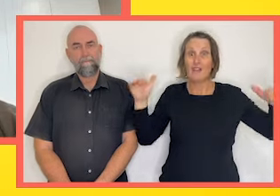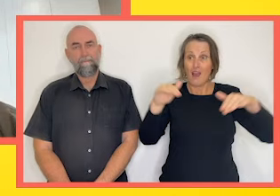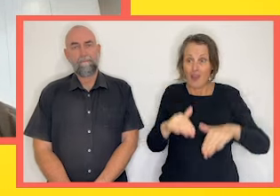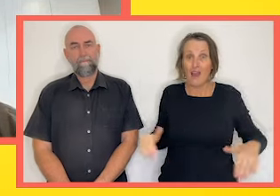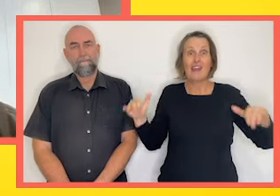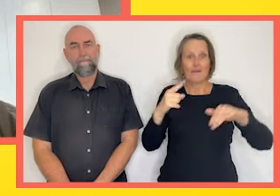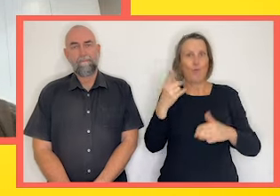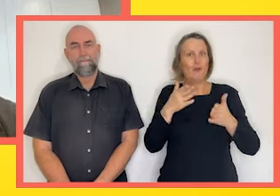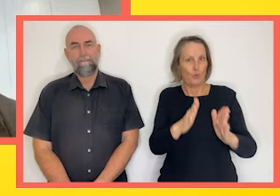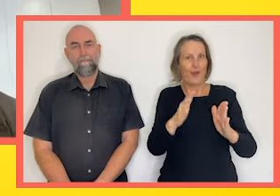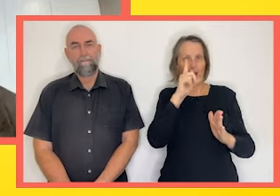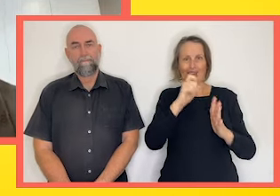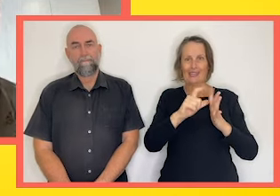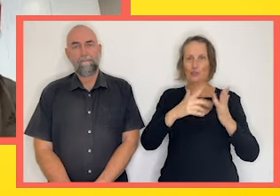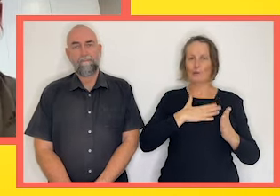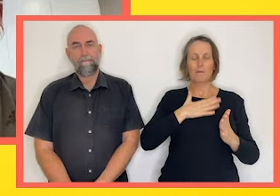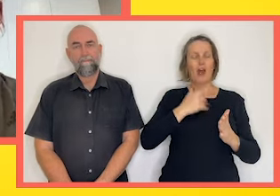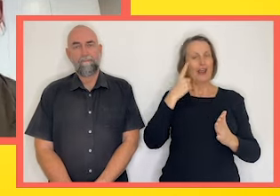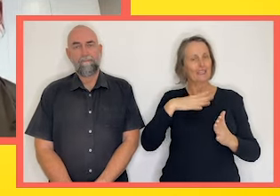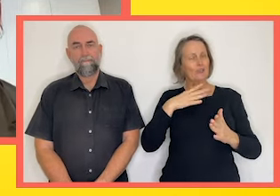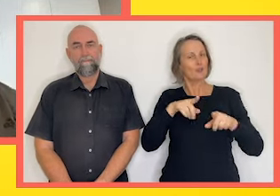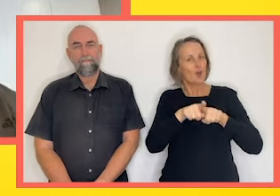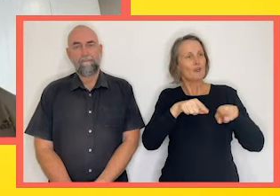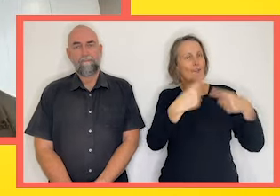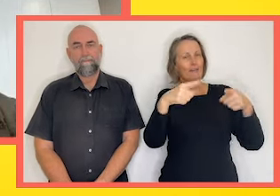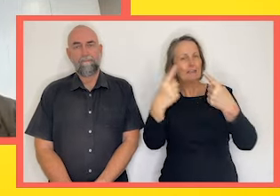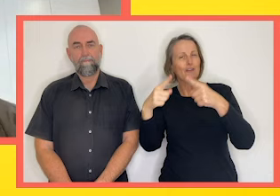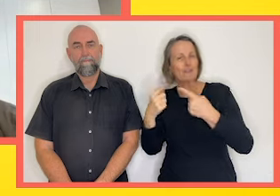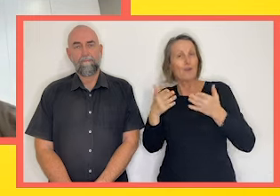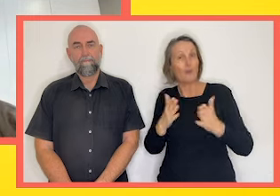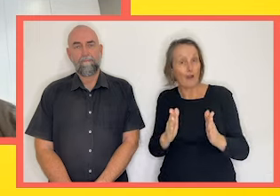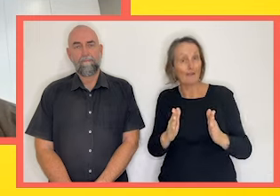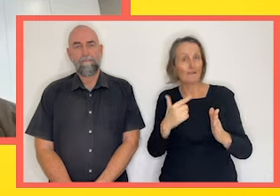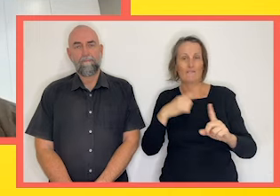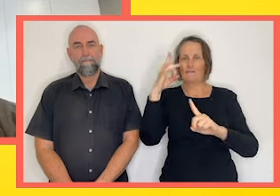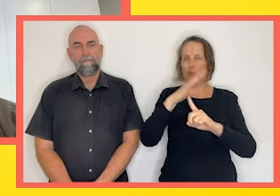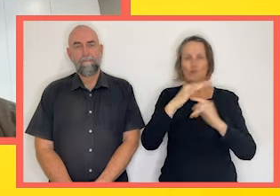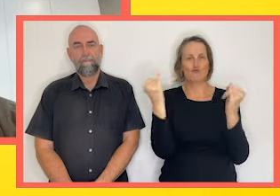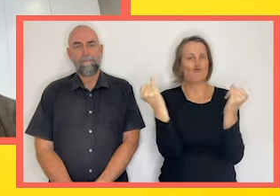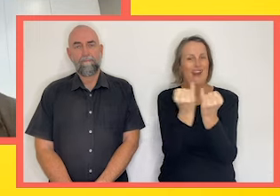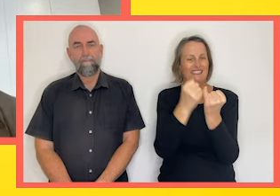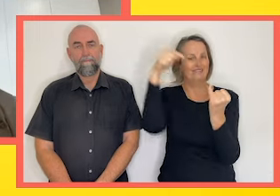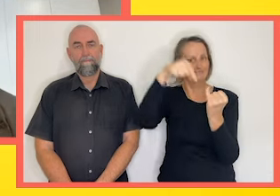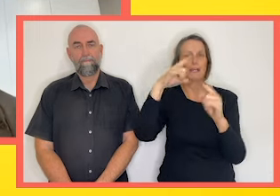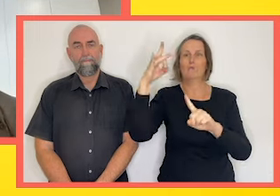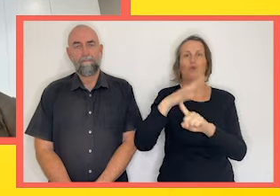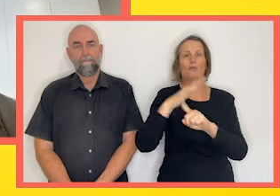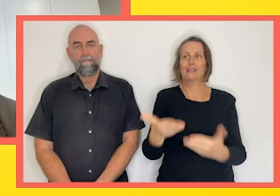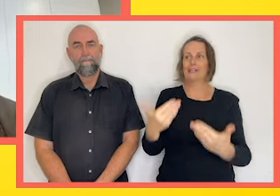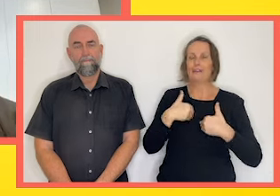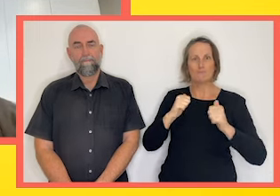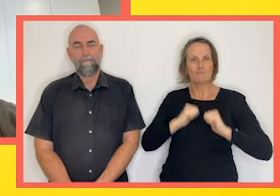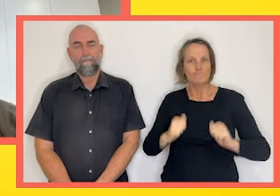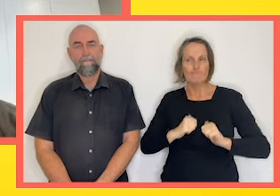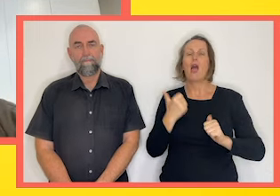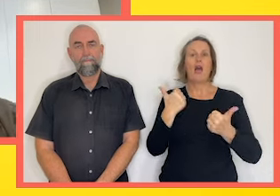gold in Paris, we've got to learn how to swim it in different ways. So really important to race. I think racing on home soil too, it's an